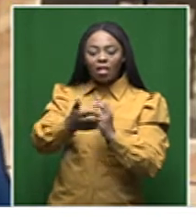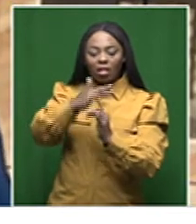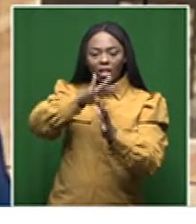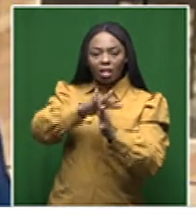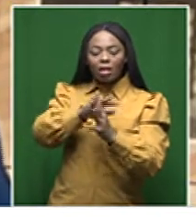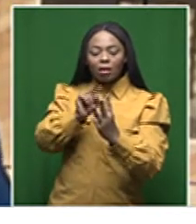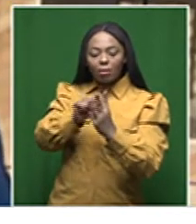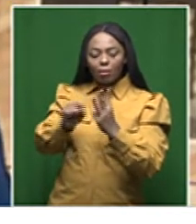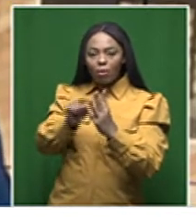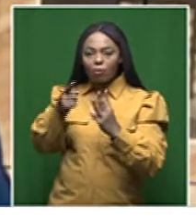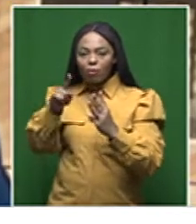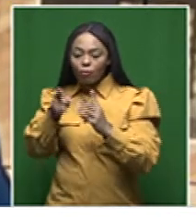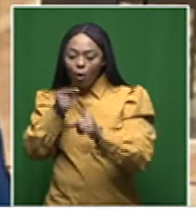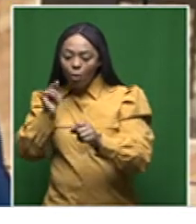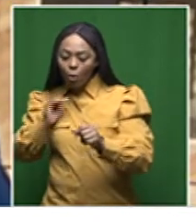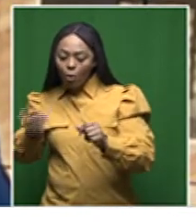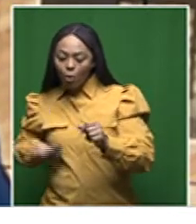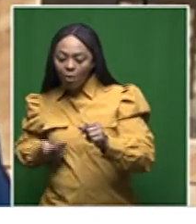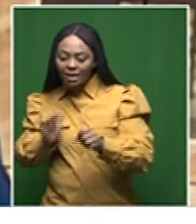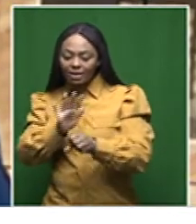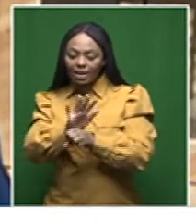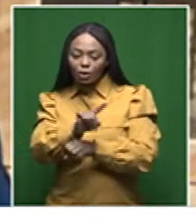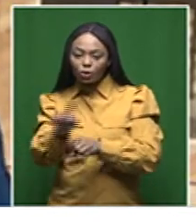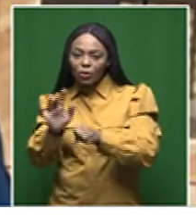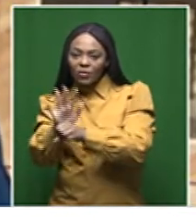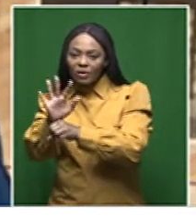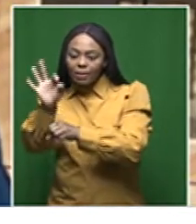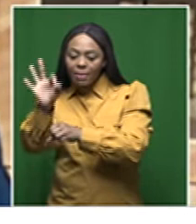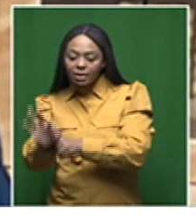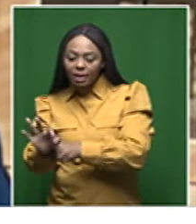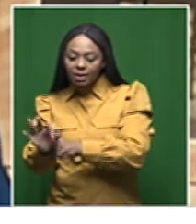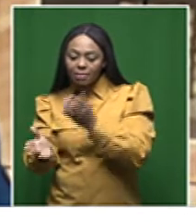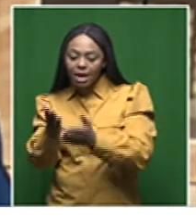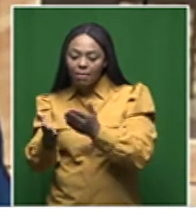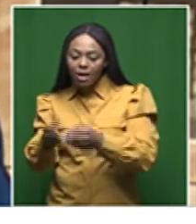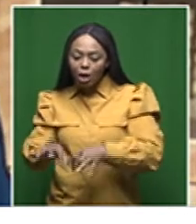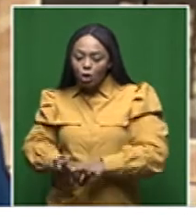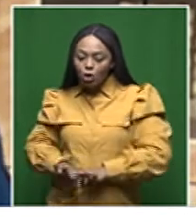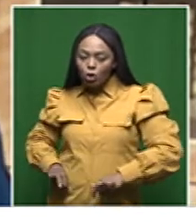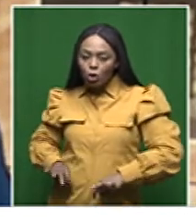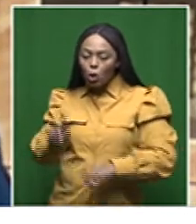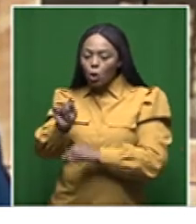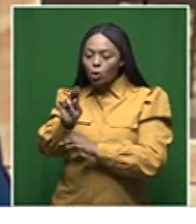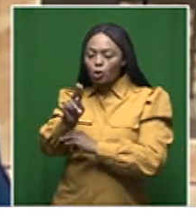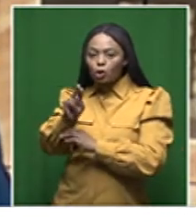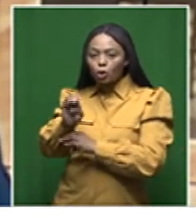female aspect, you look around 10 to 15% being problem with the tubes, and then it'd be another 10 to